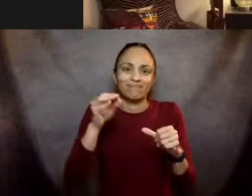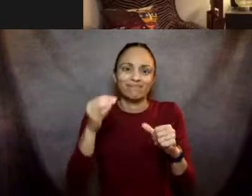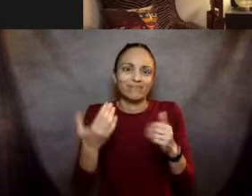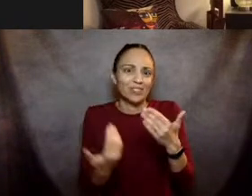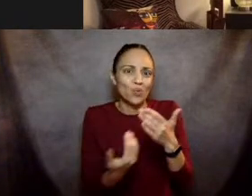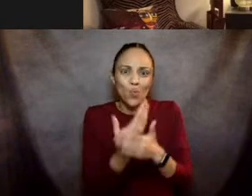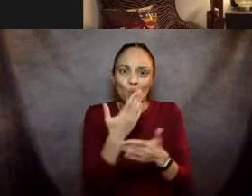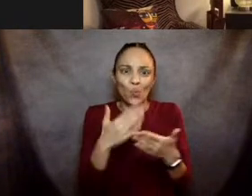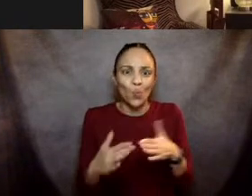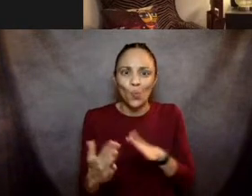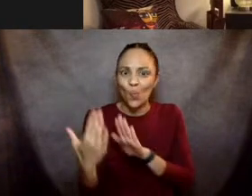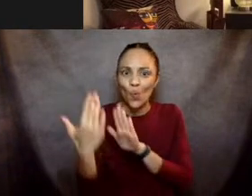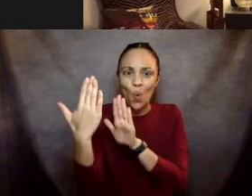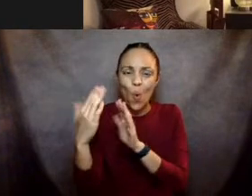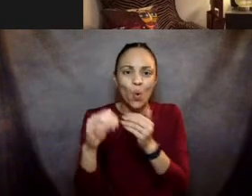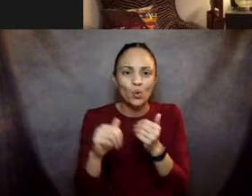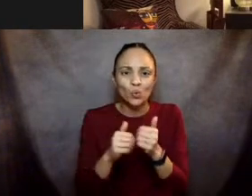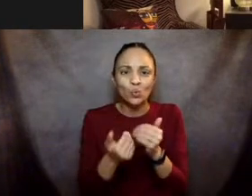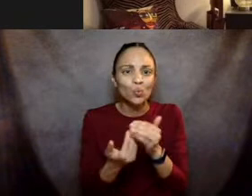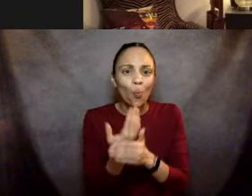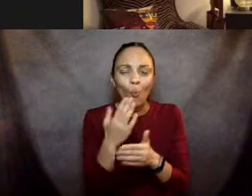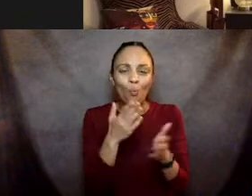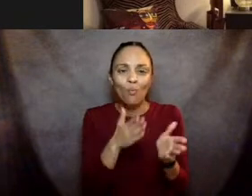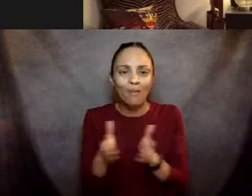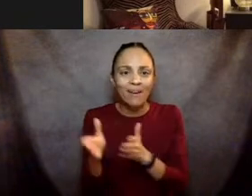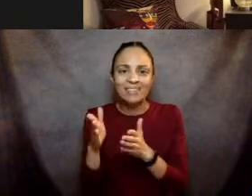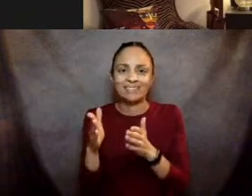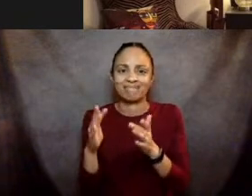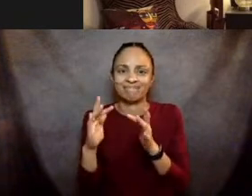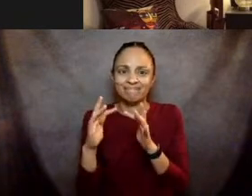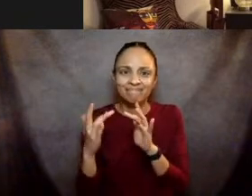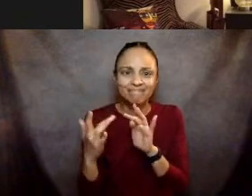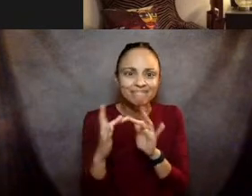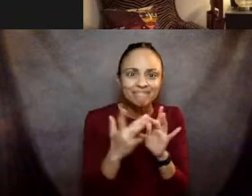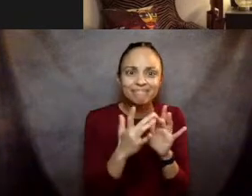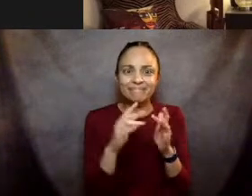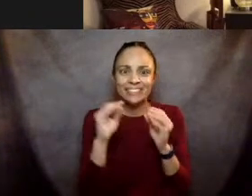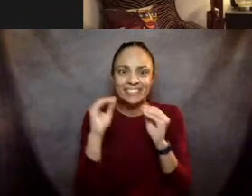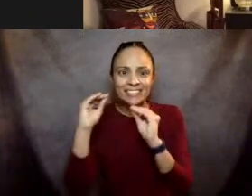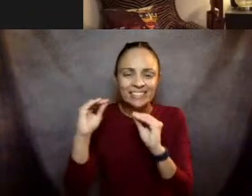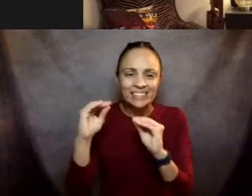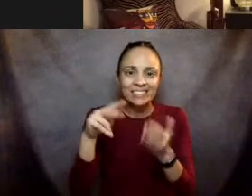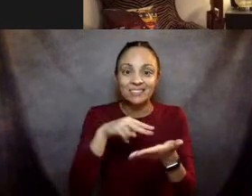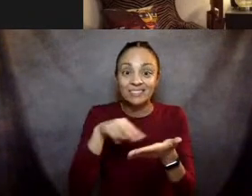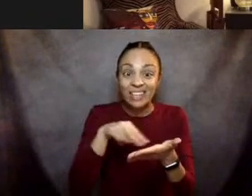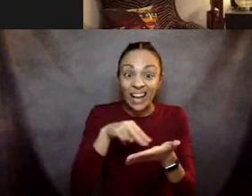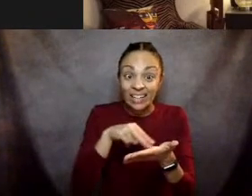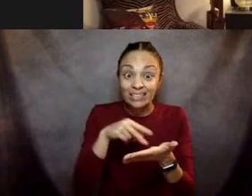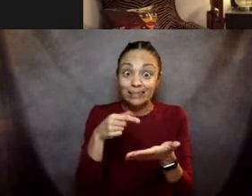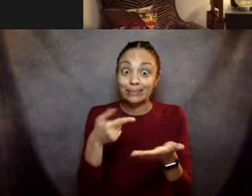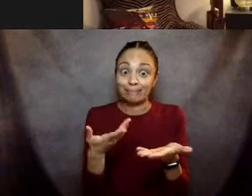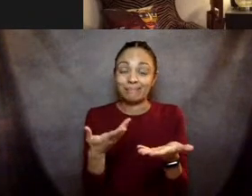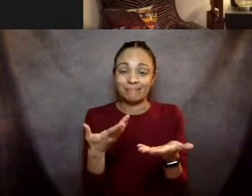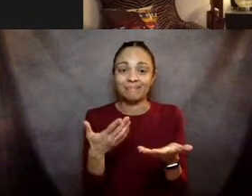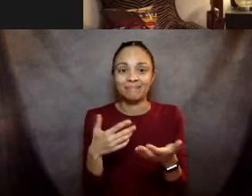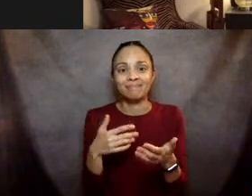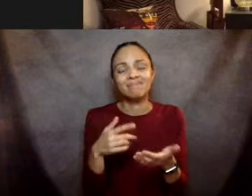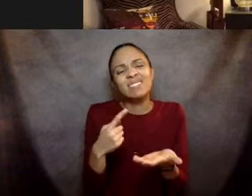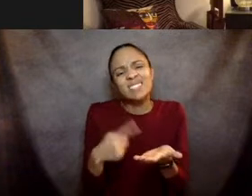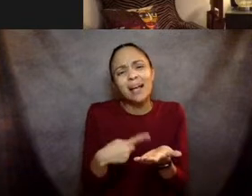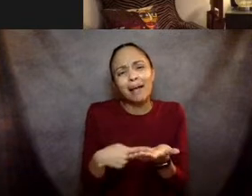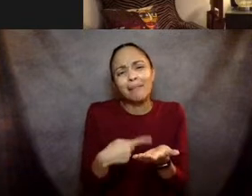to make things happen. And sometimes we just talk. Yeah. You know,